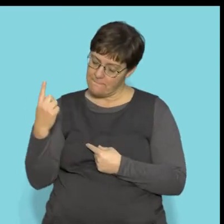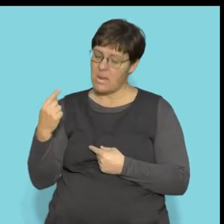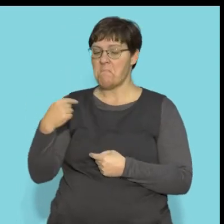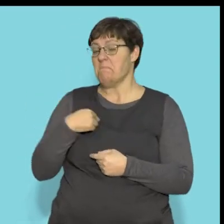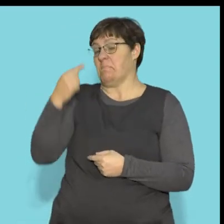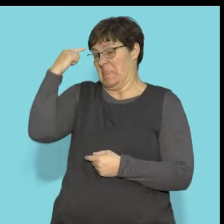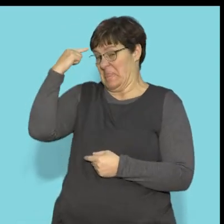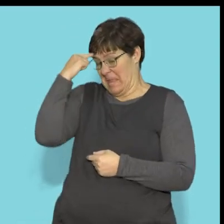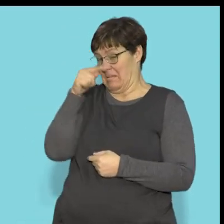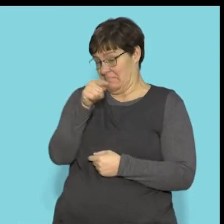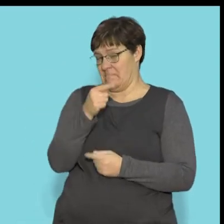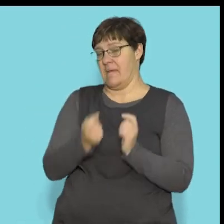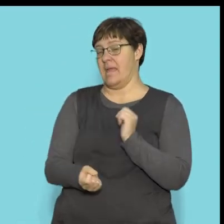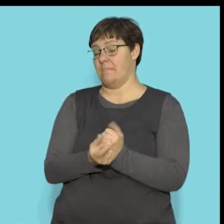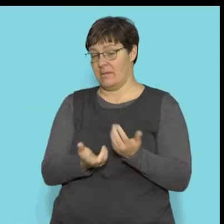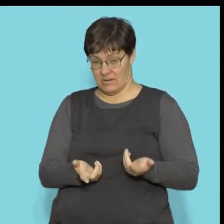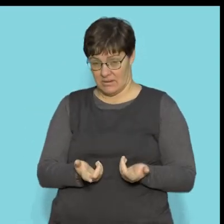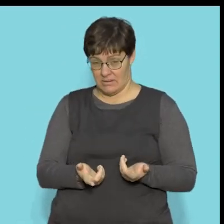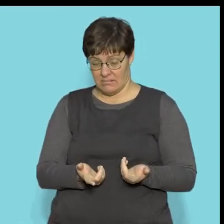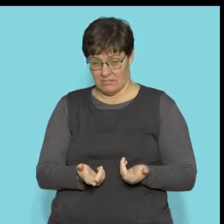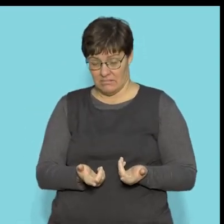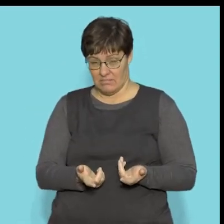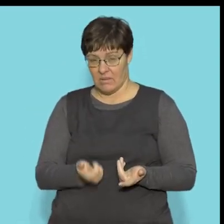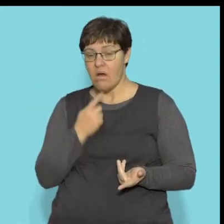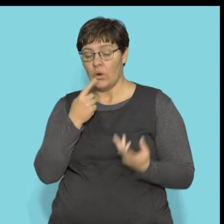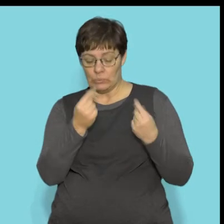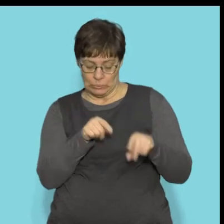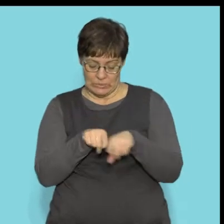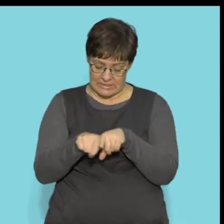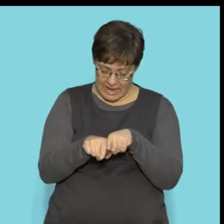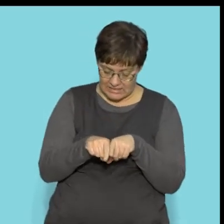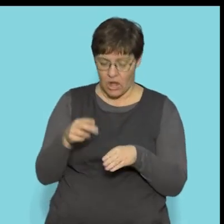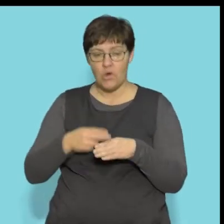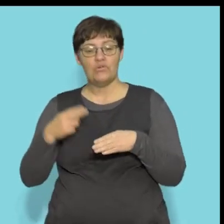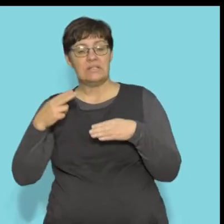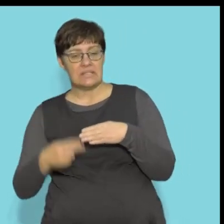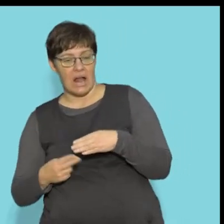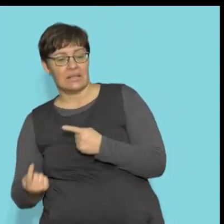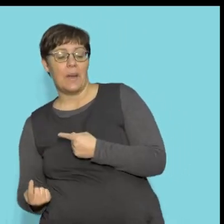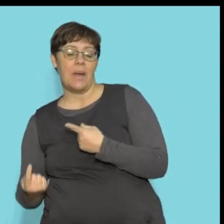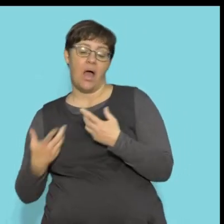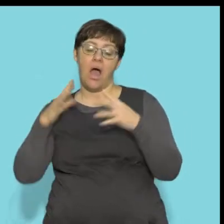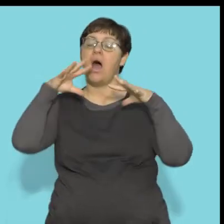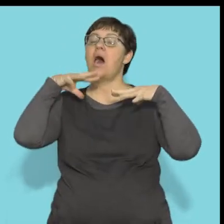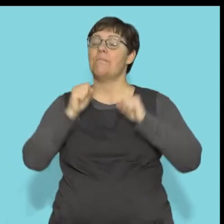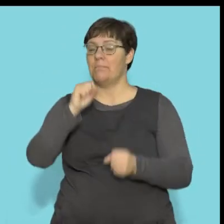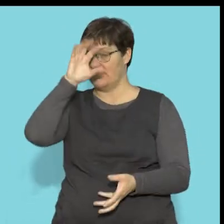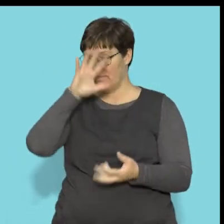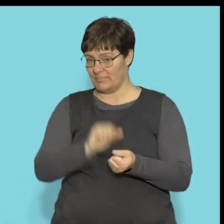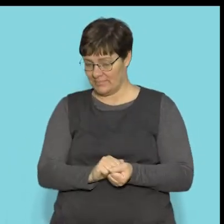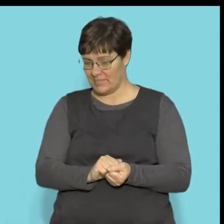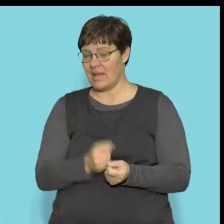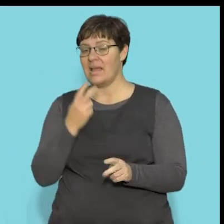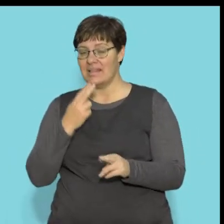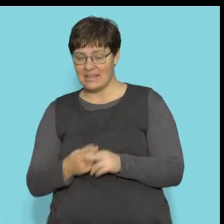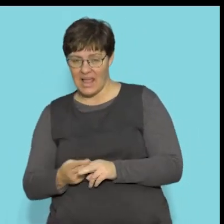a hypothesis, you do the experiment, you get your results, you can come to a conclusion, and